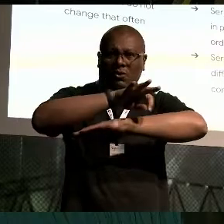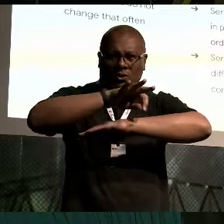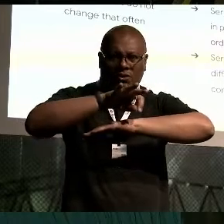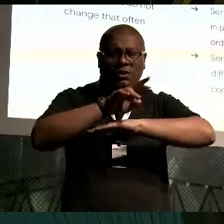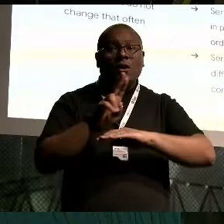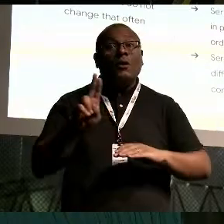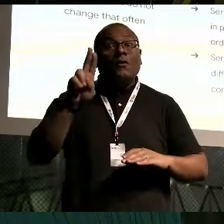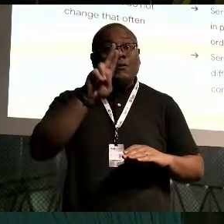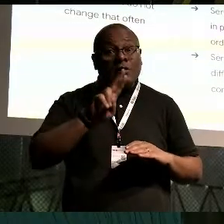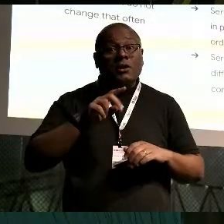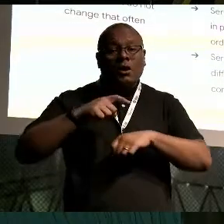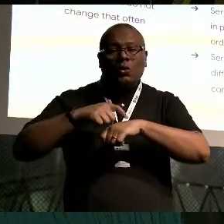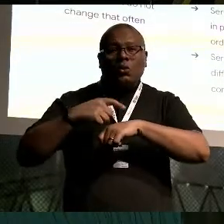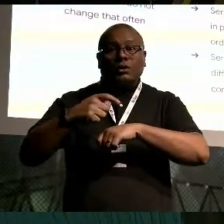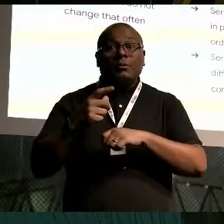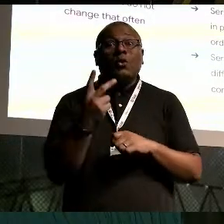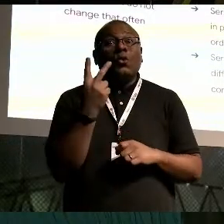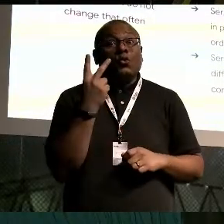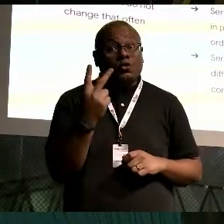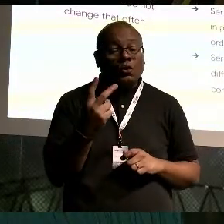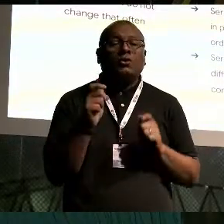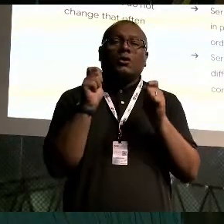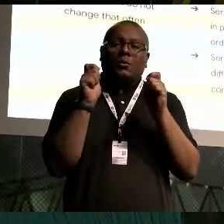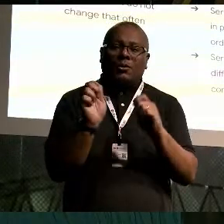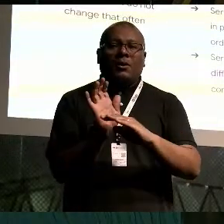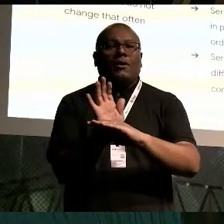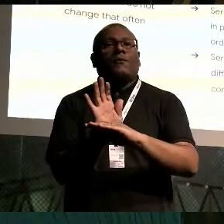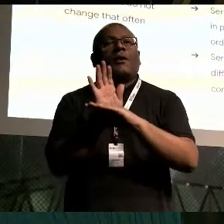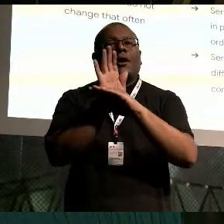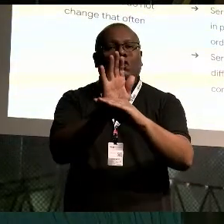loosely coupled, and that's what event-driven is useful for.